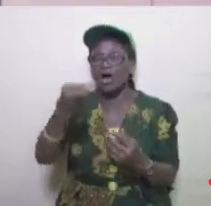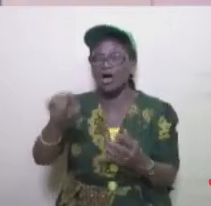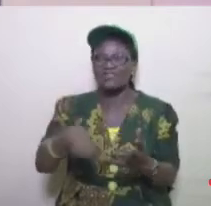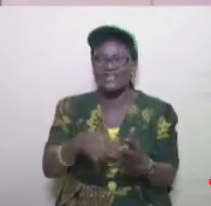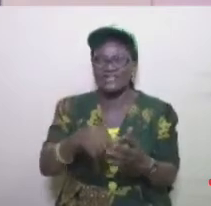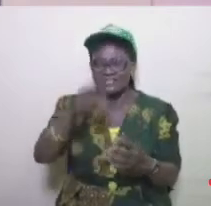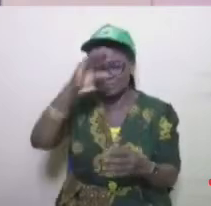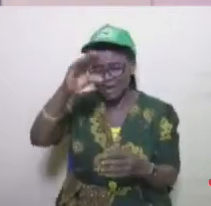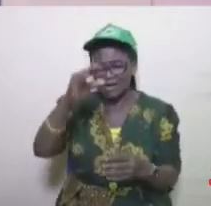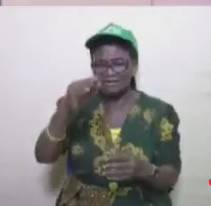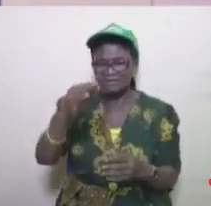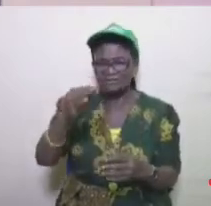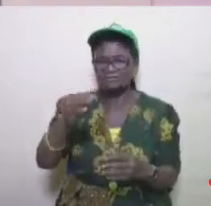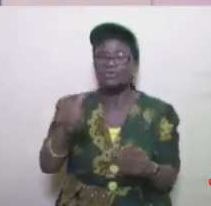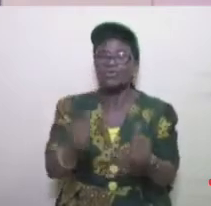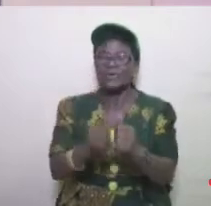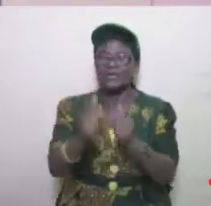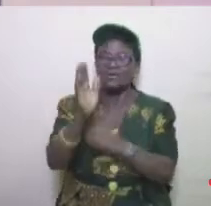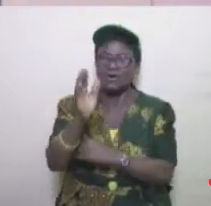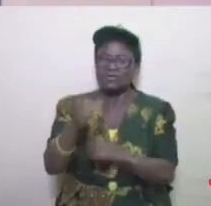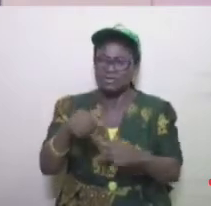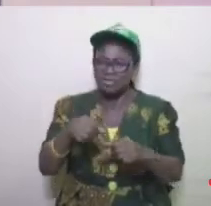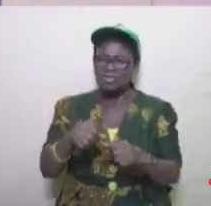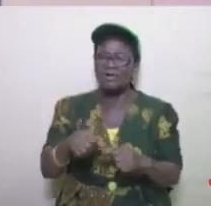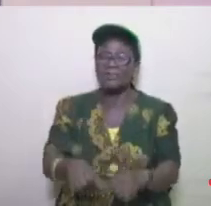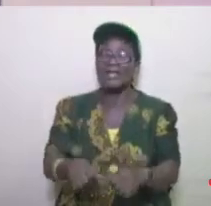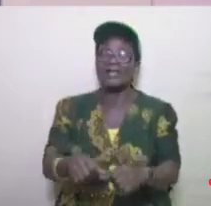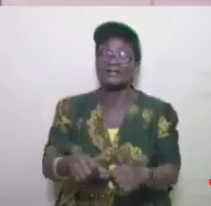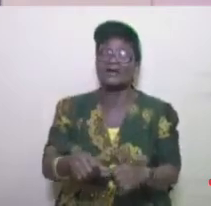remained consistent.